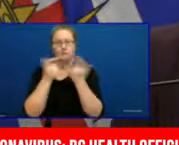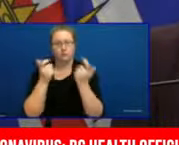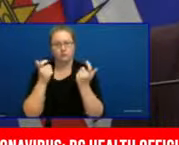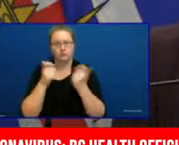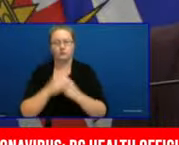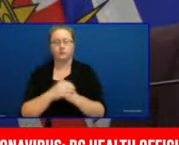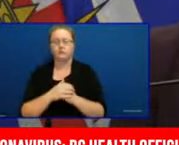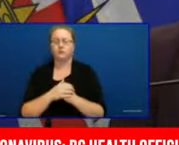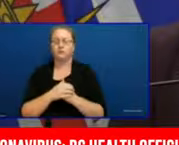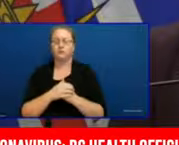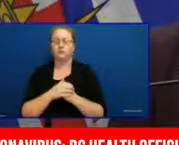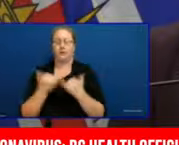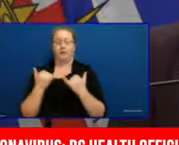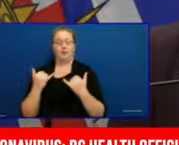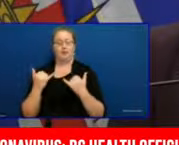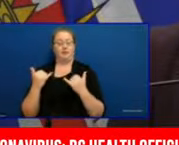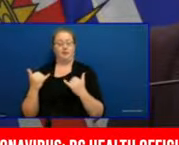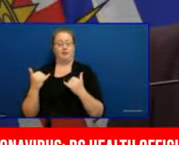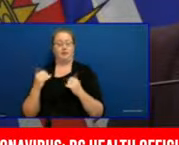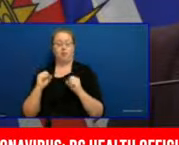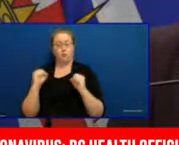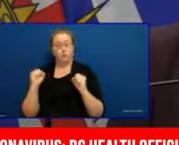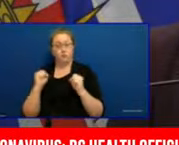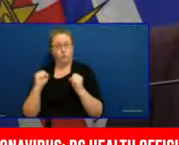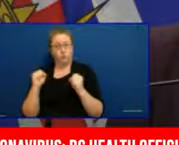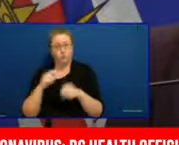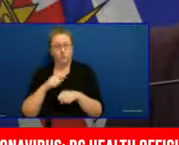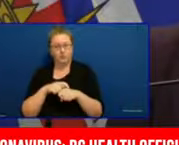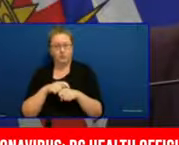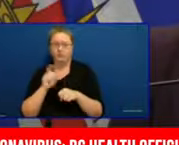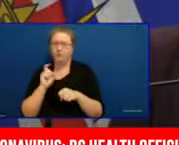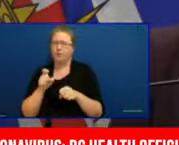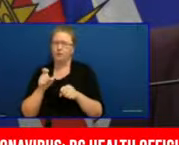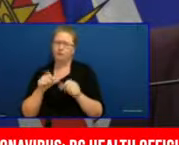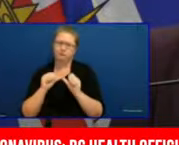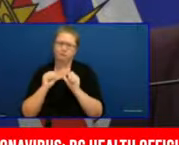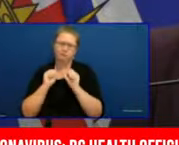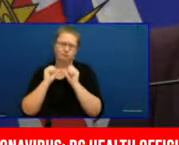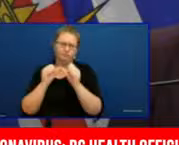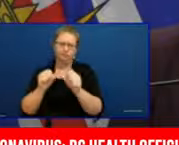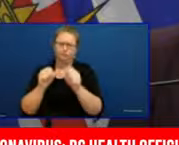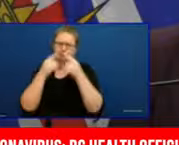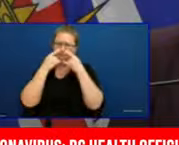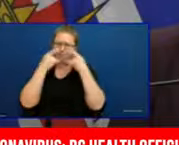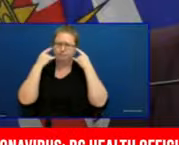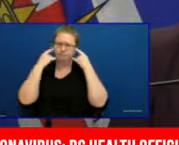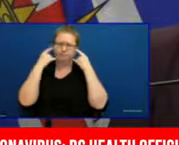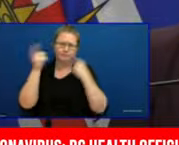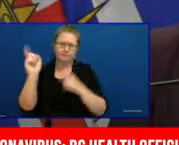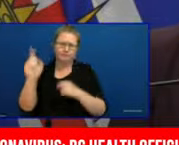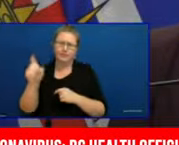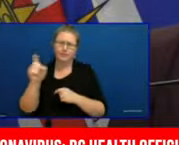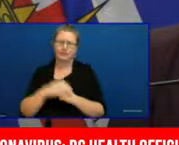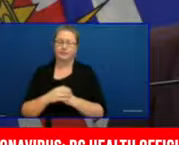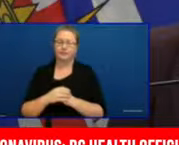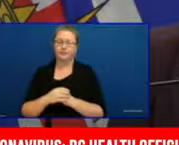season, that we continue to pay attention to that, to wear masks in indoor public spaces.